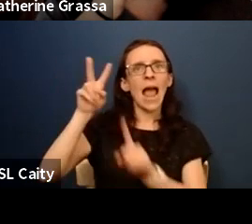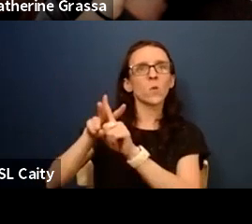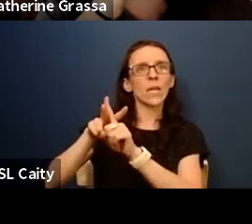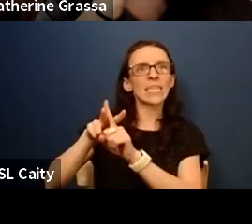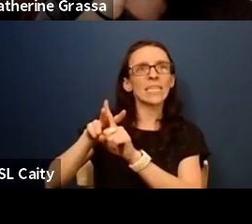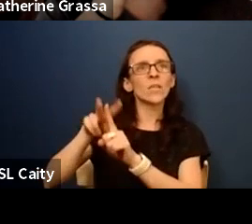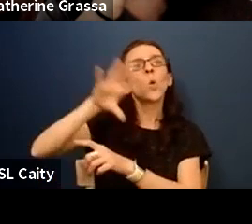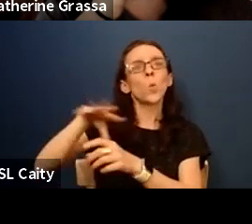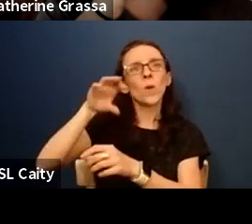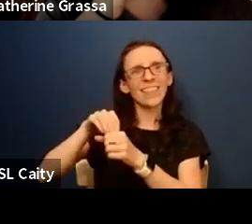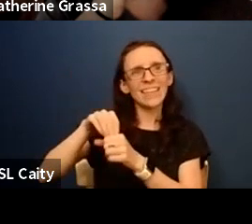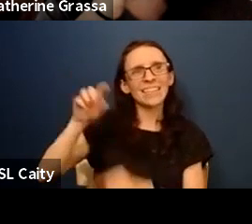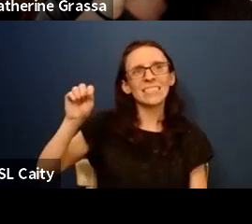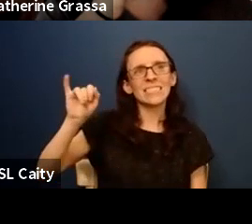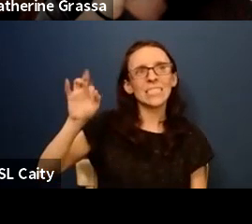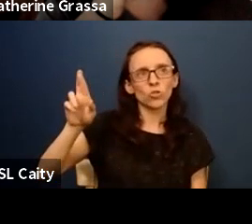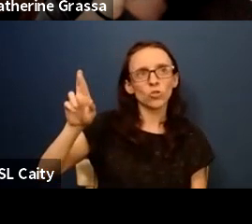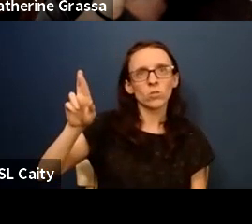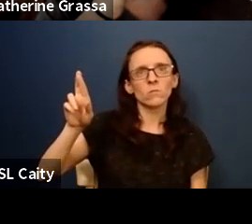within tier